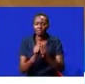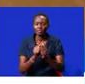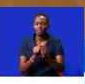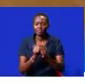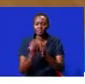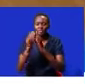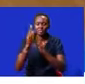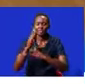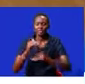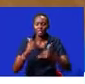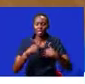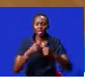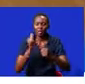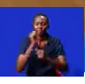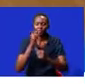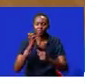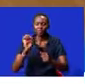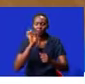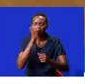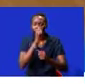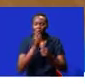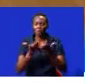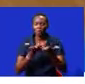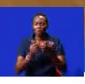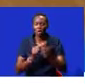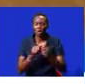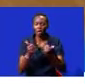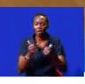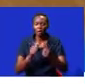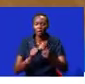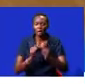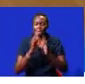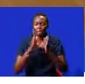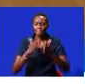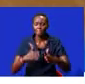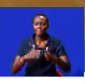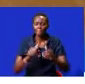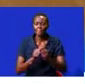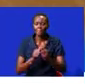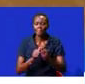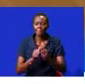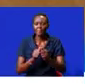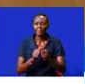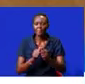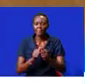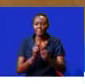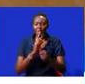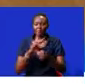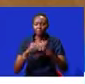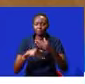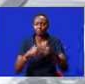Eastern Africa, where the well-being of our people is at the forefront of our collective effort.